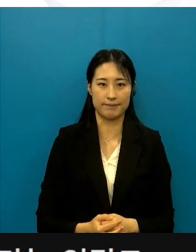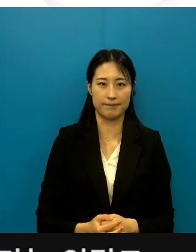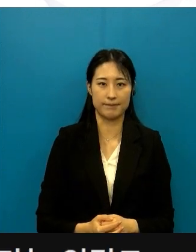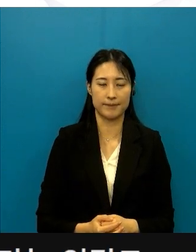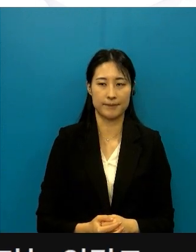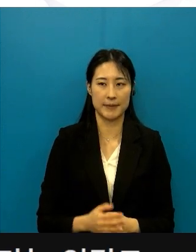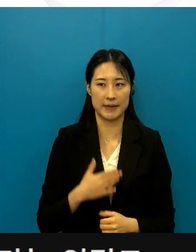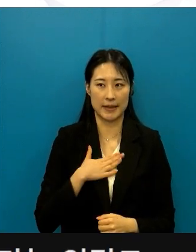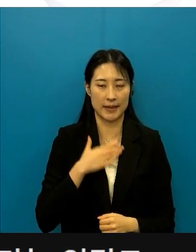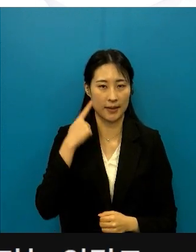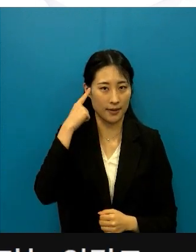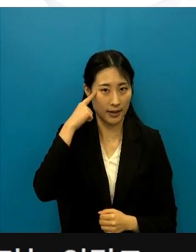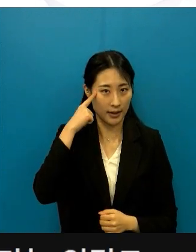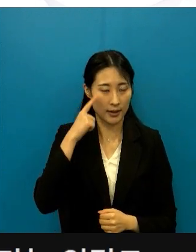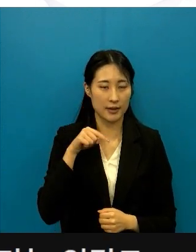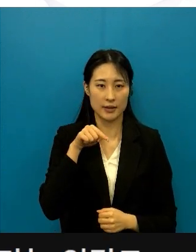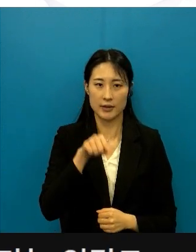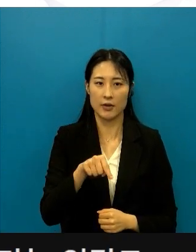but many